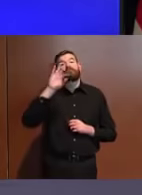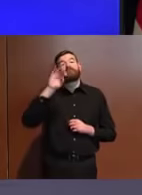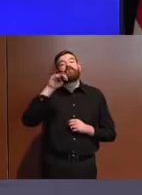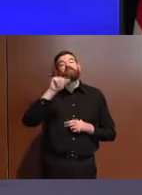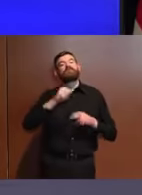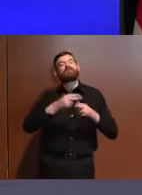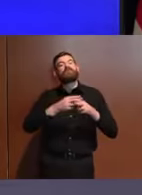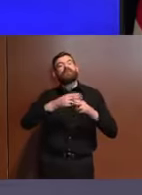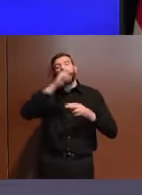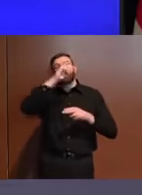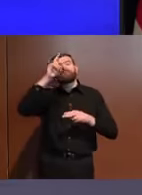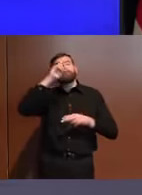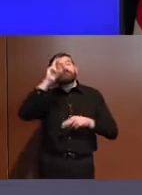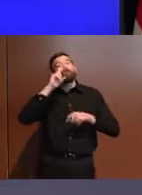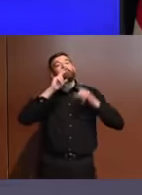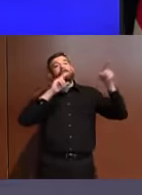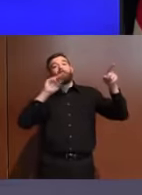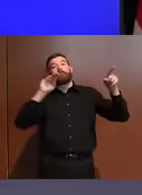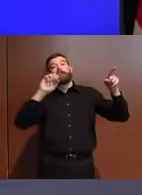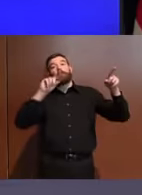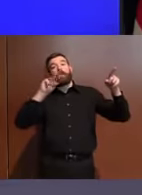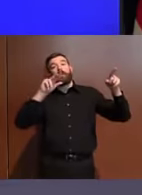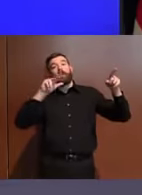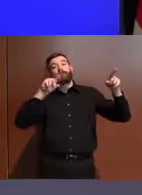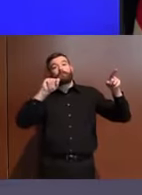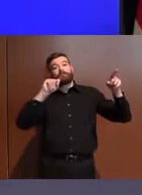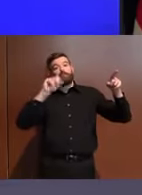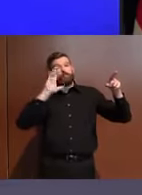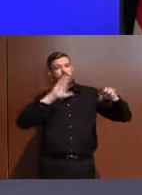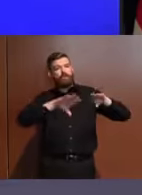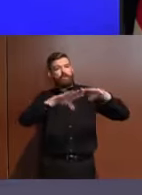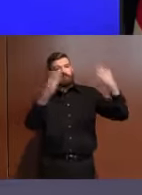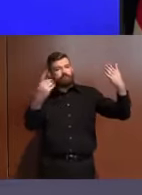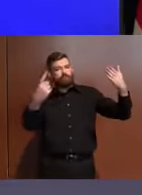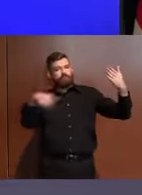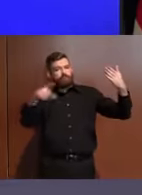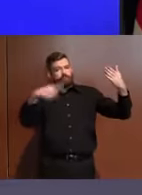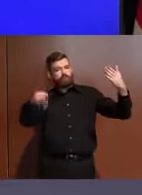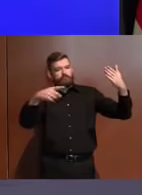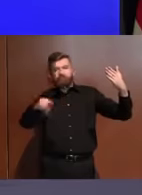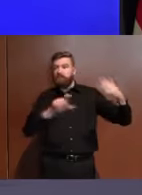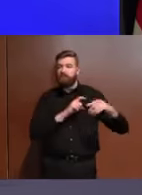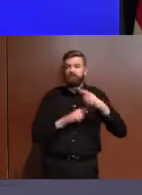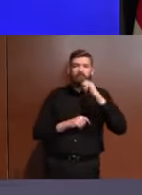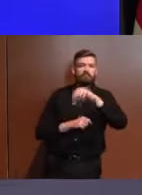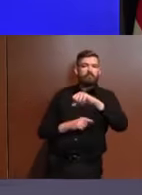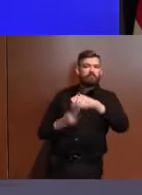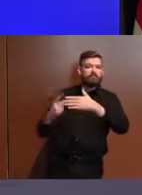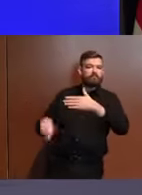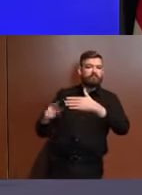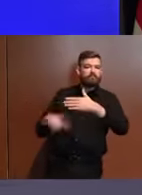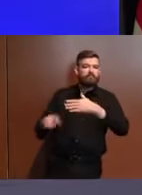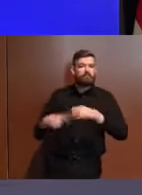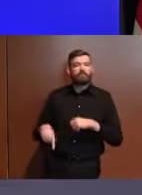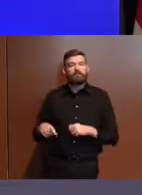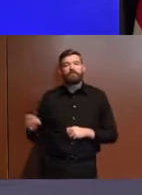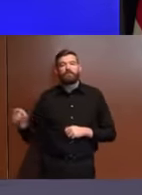it's in a matter of a week, right? I would say a week or so. A week. I'll leave it to Judy to address the patients